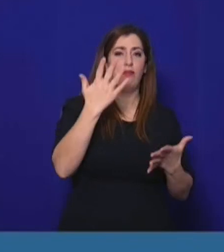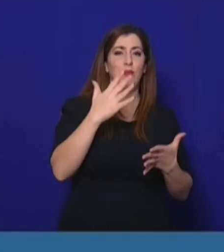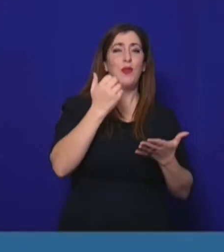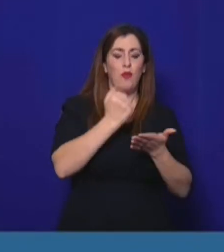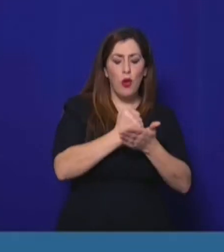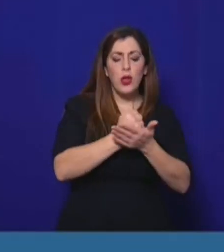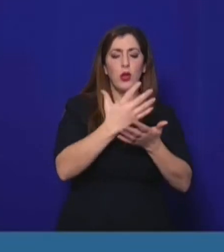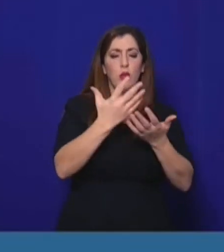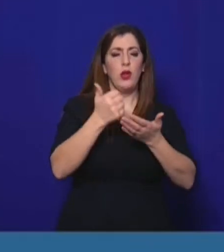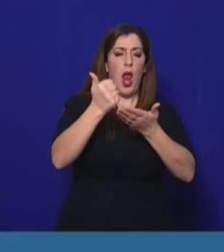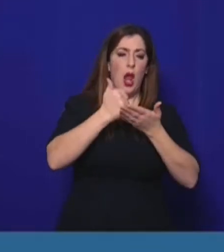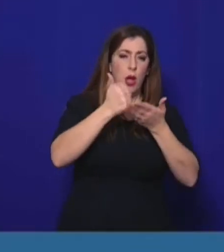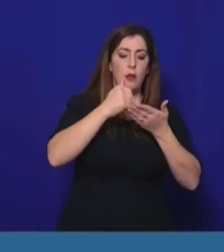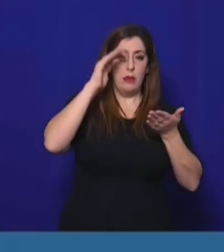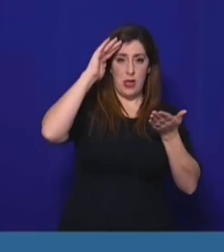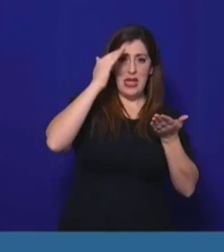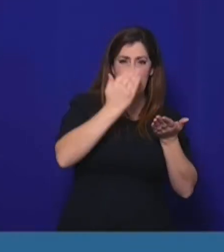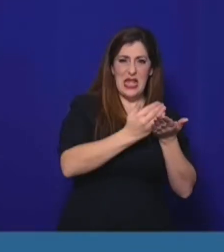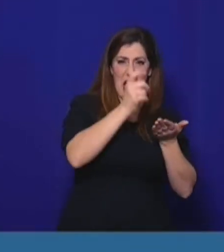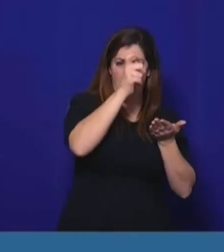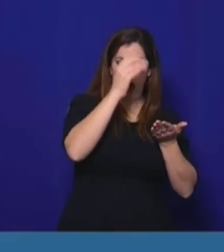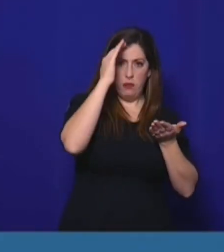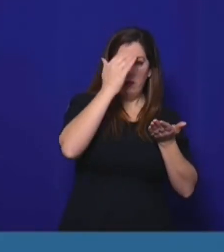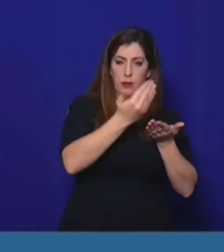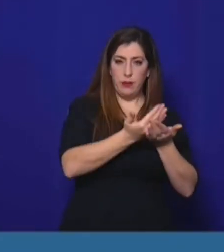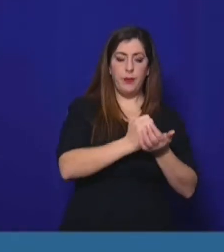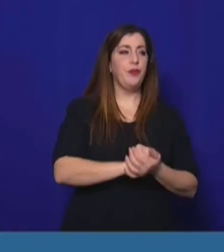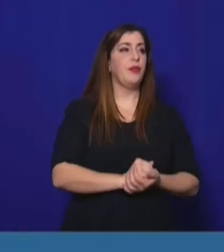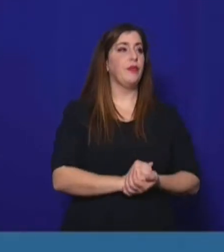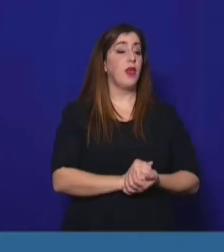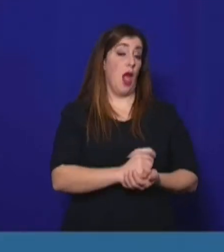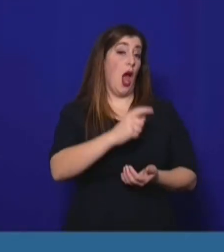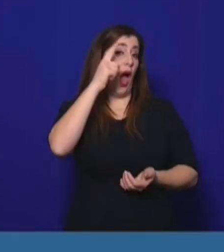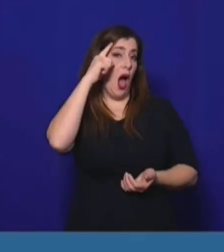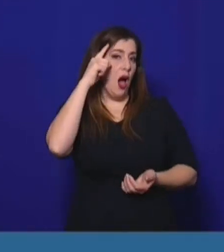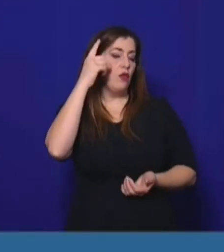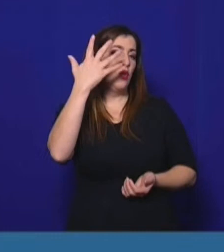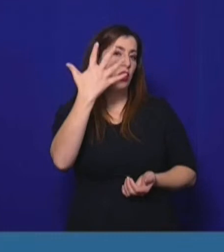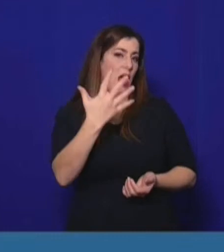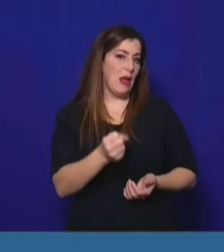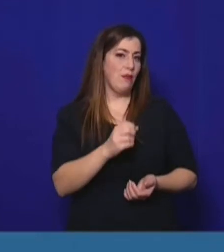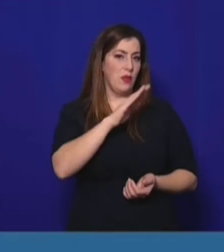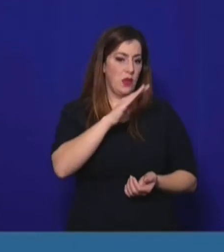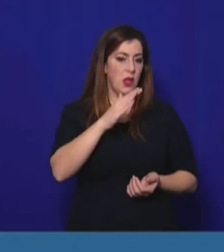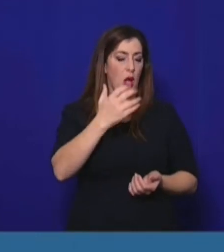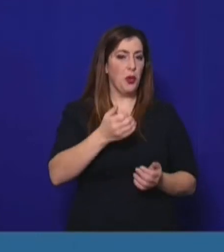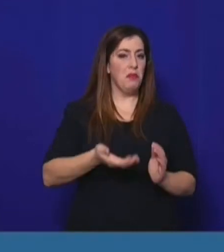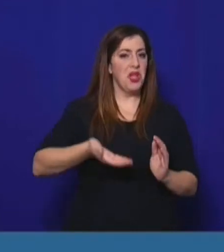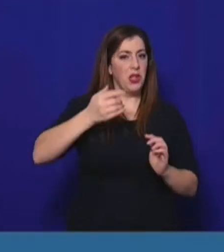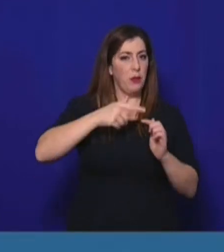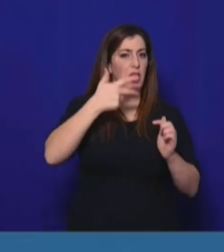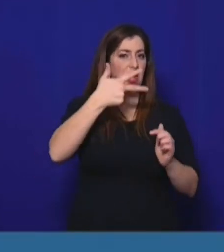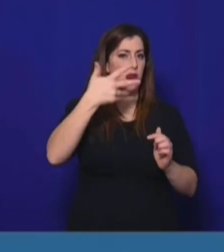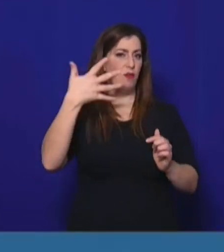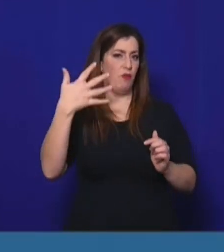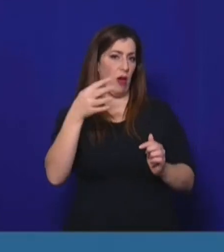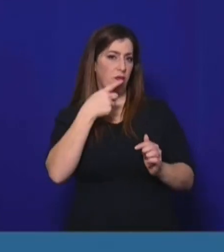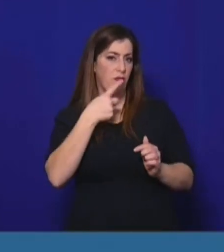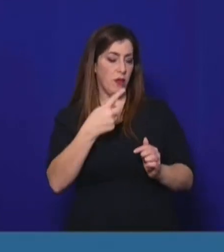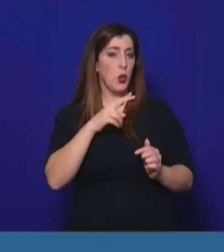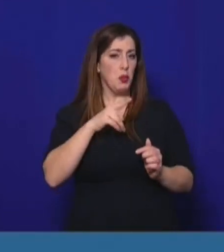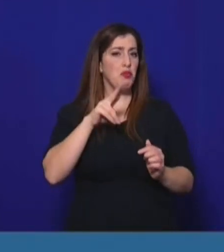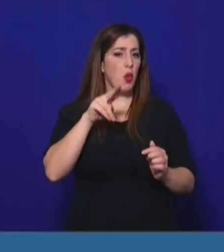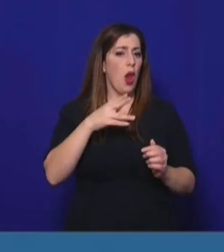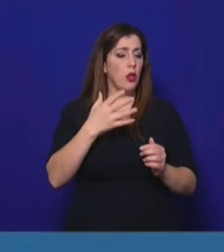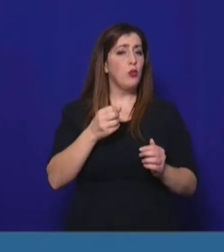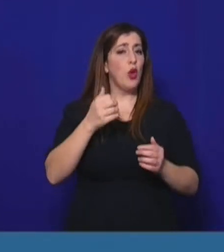diversi anzjani l fuq minn 85 sena li aħna qegħdin inressqu kemm nistgħu il-vaccination tagħna propju